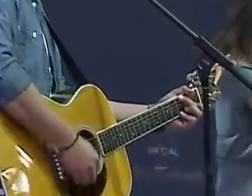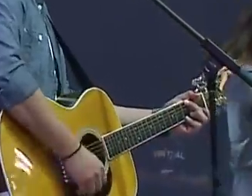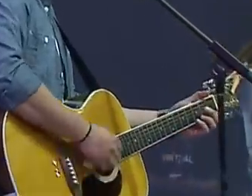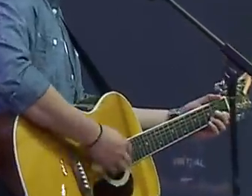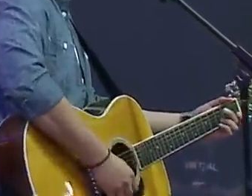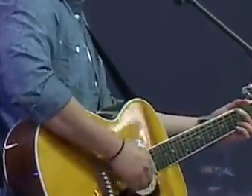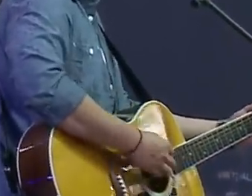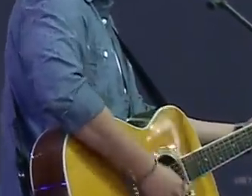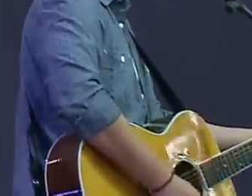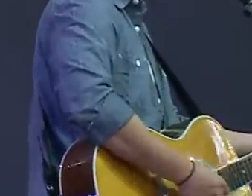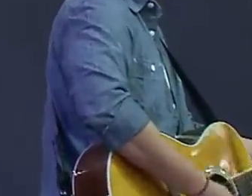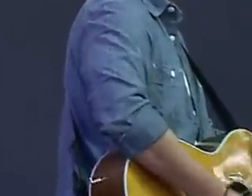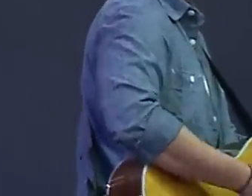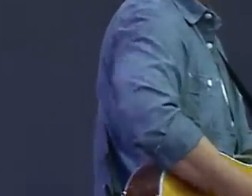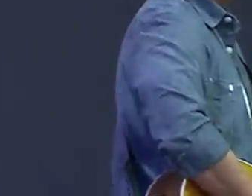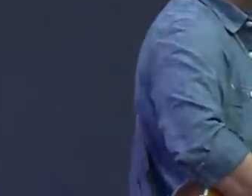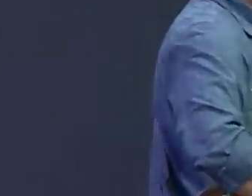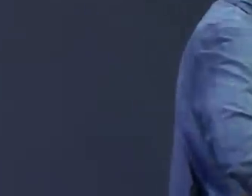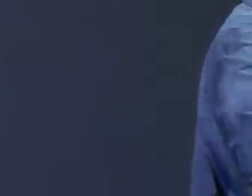life. I shall